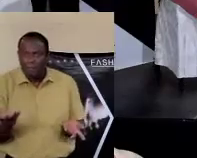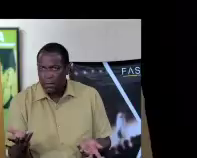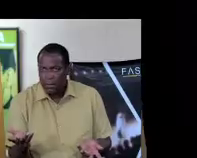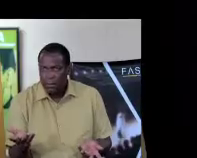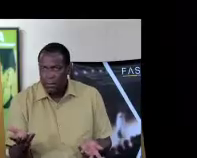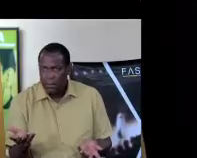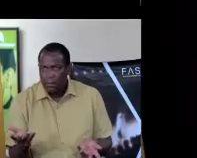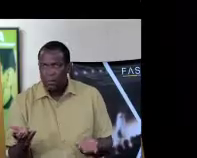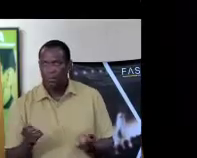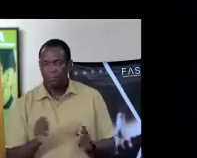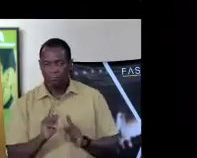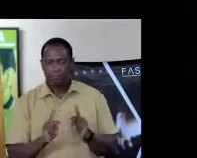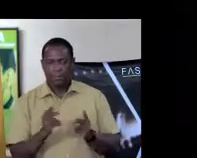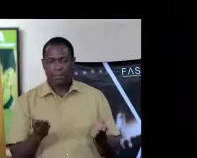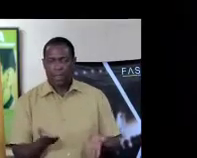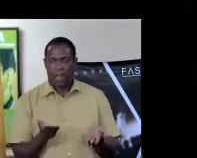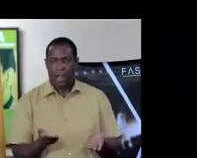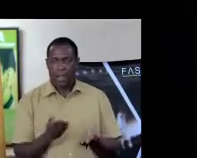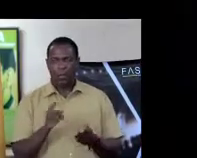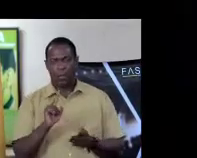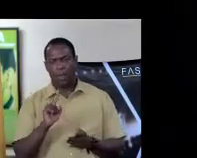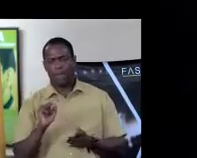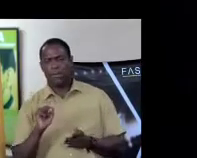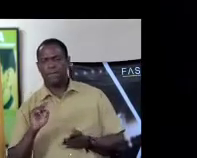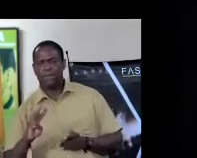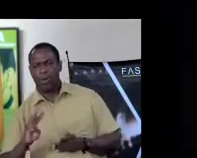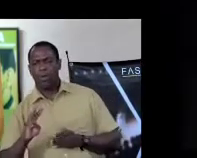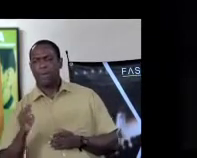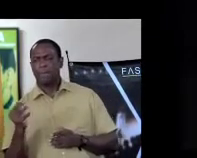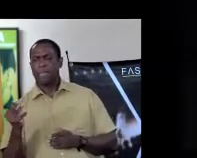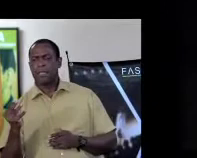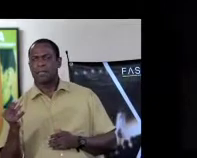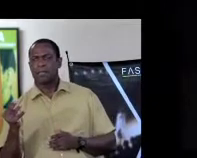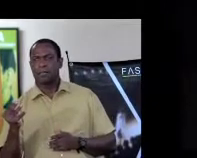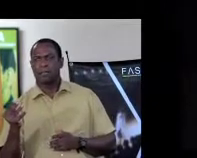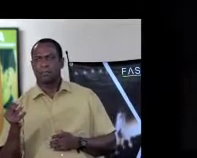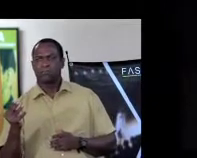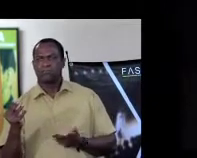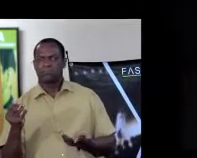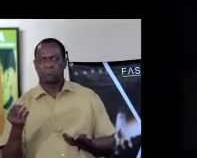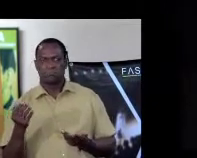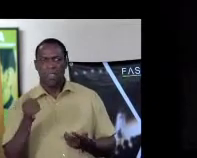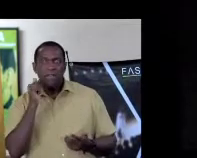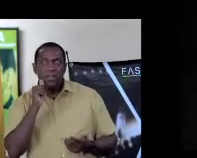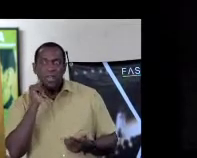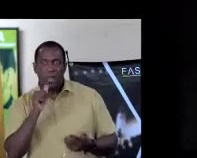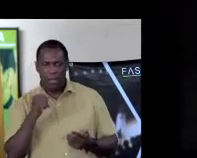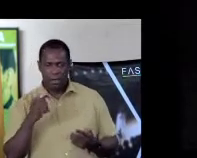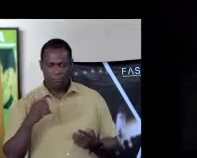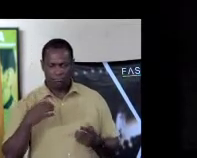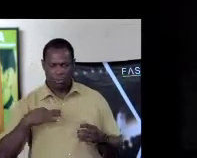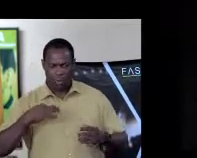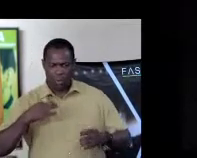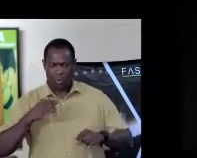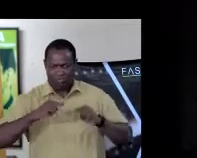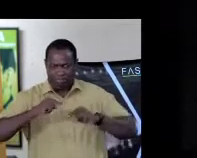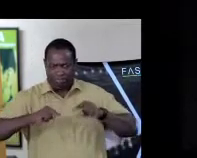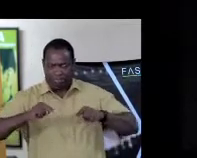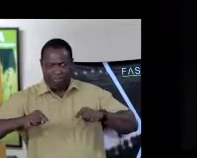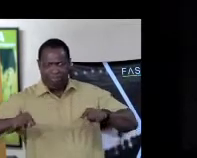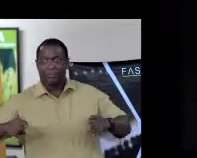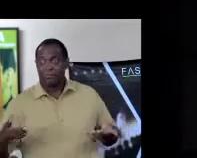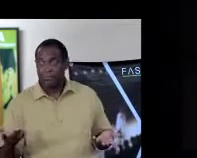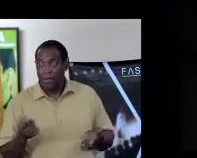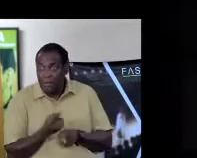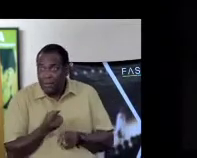here, everybody in that 1.4 million with a small variance wears something every day, right? If we were to do